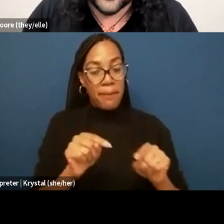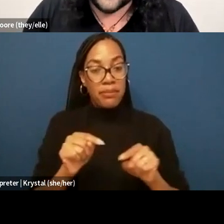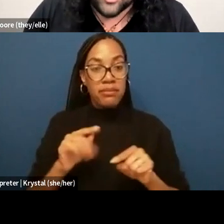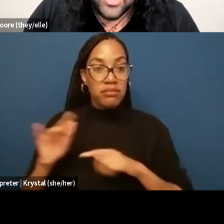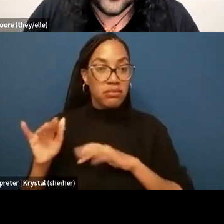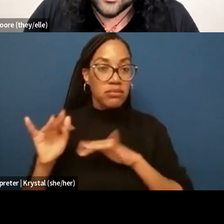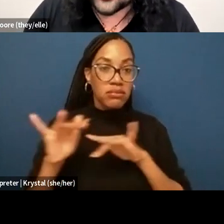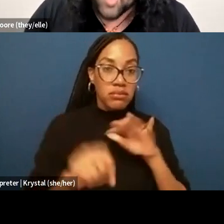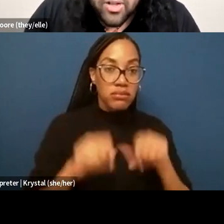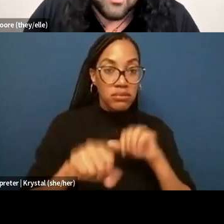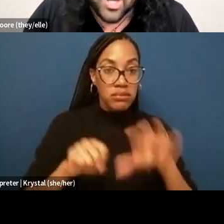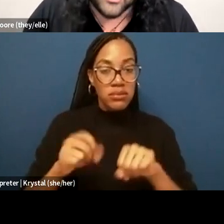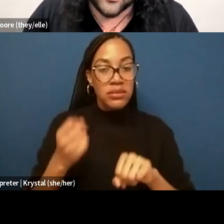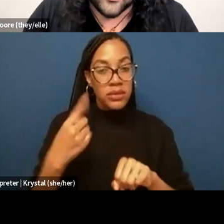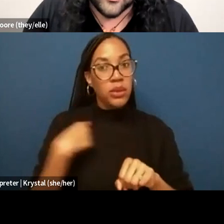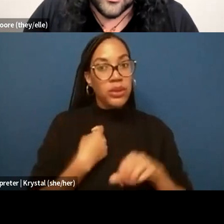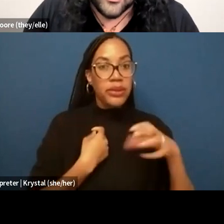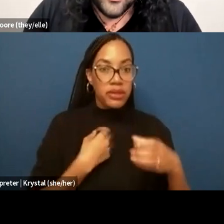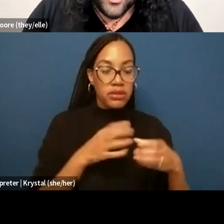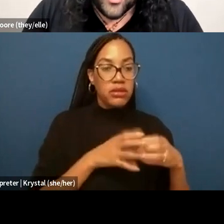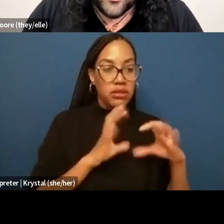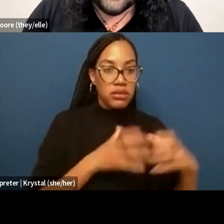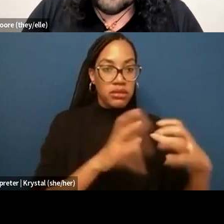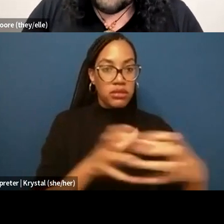to symbolize Jesus and the 12 apostles.